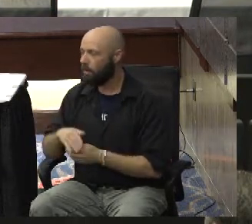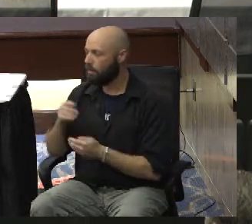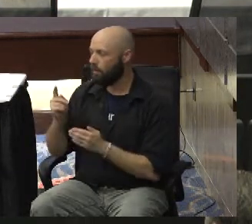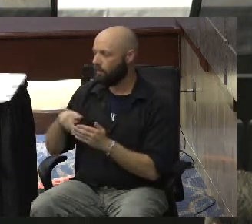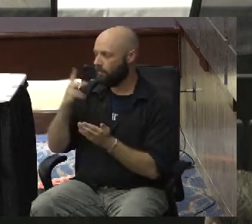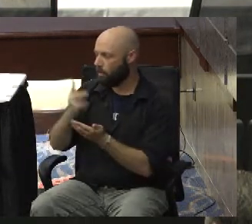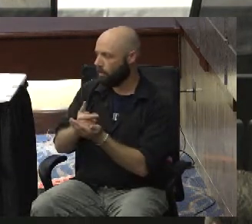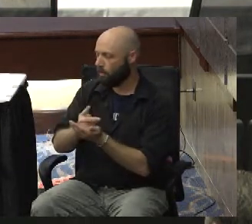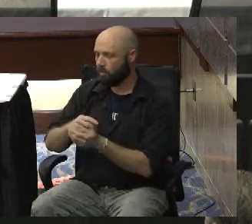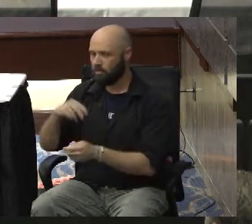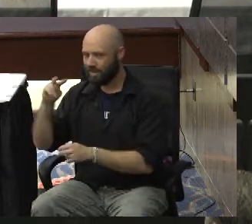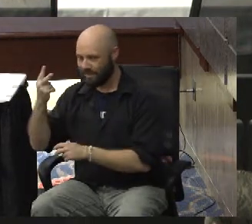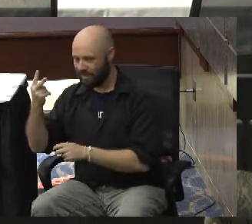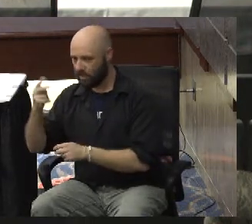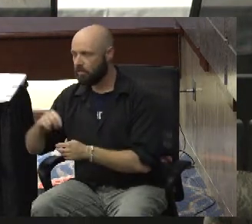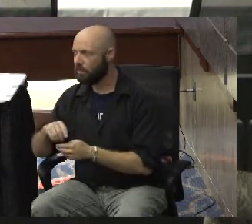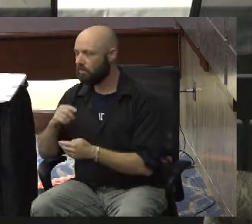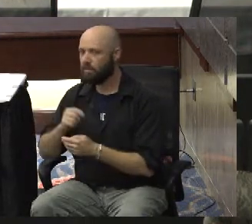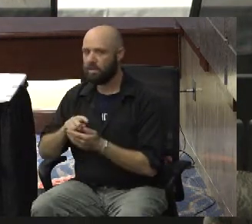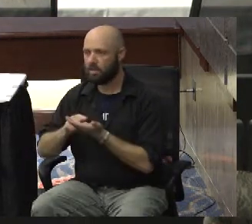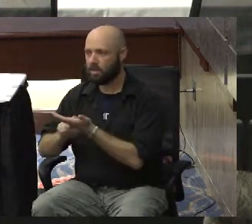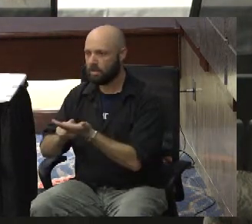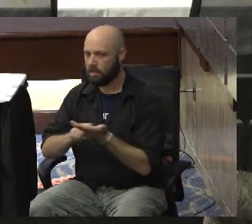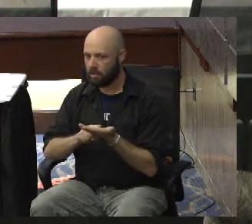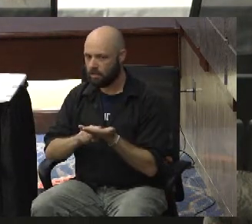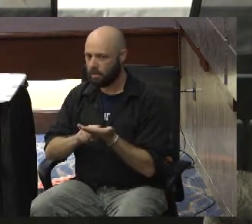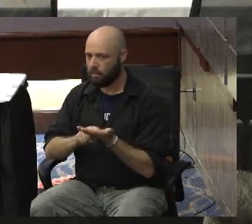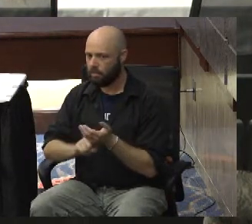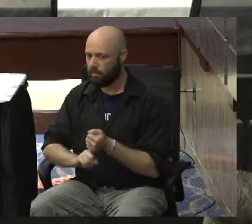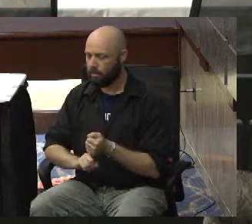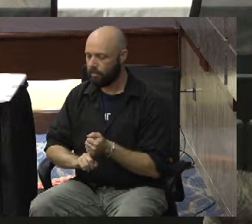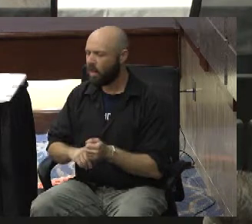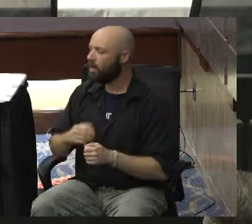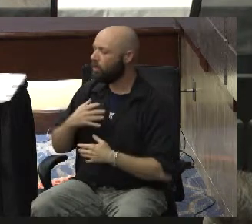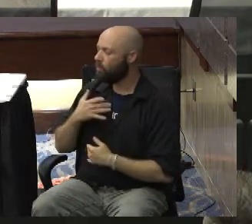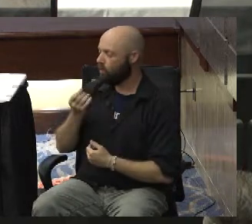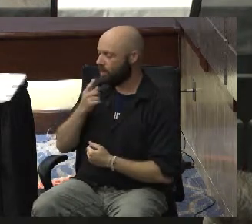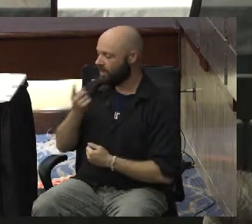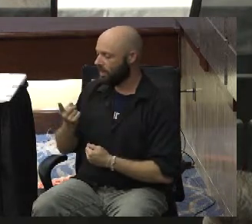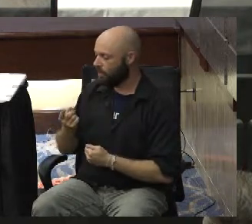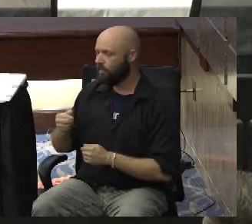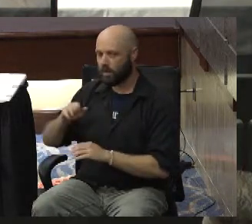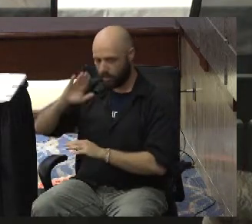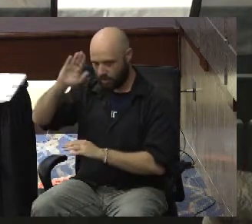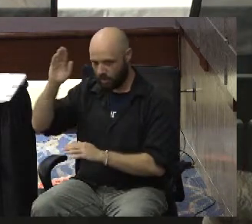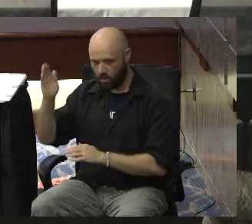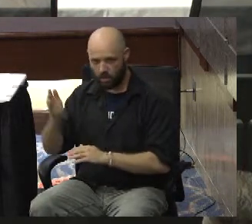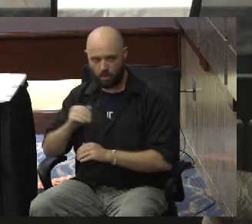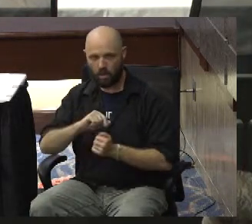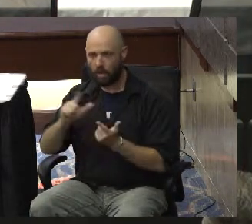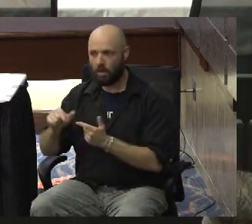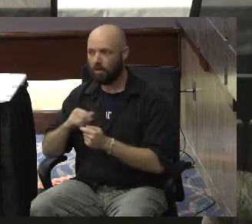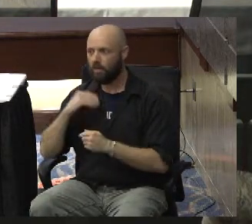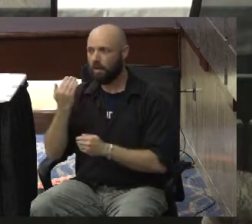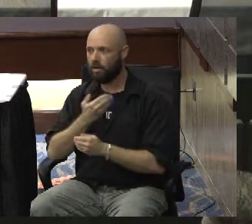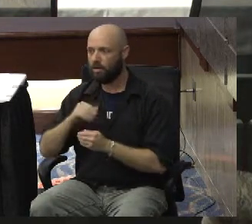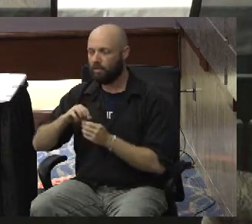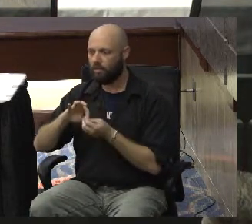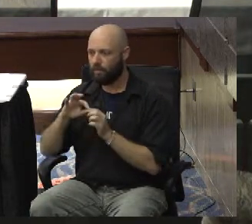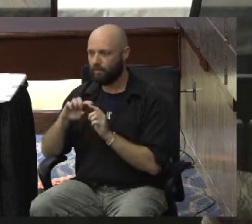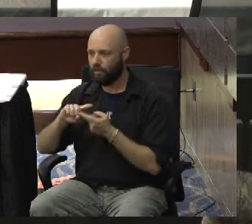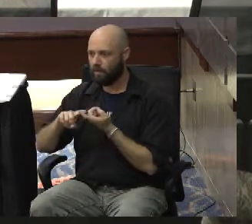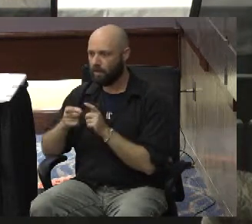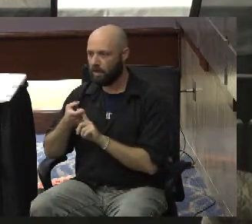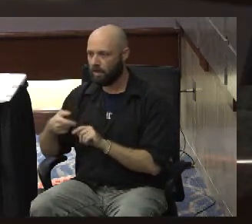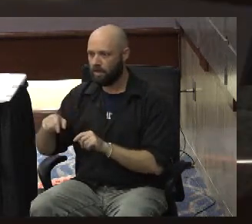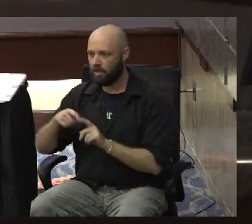Second. Any discussion? I would just like to say hello to all of our friends from Mission Waco that are here. Y'all